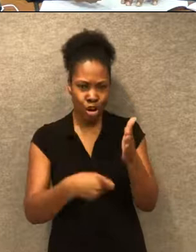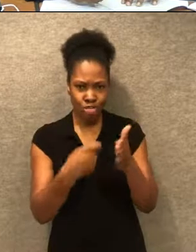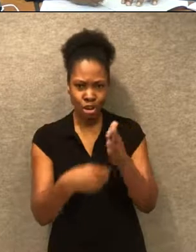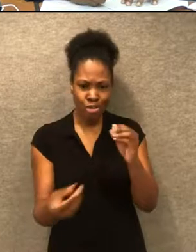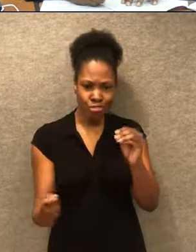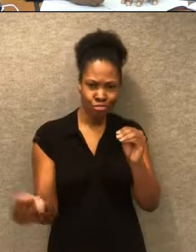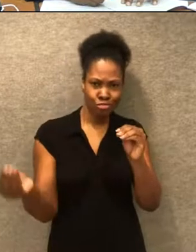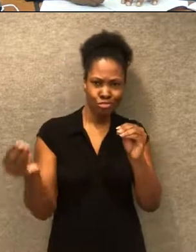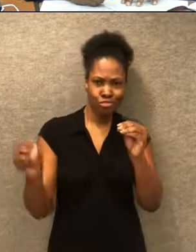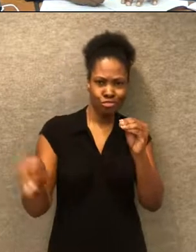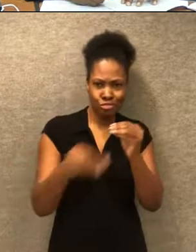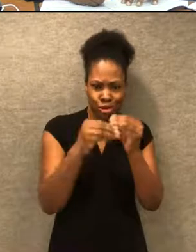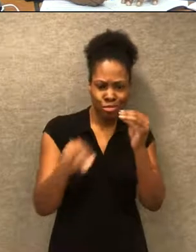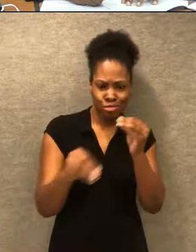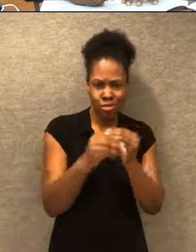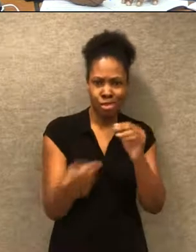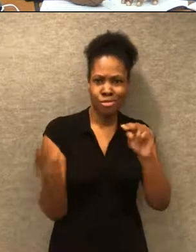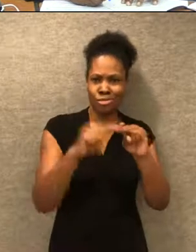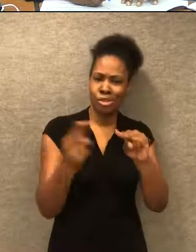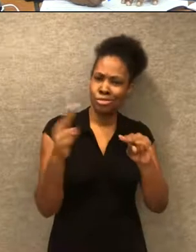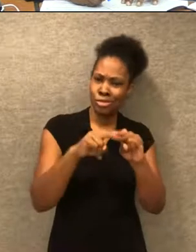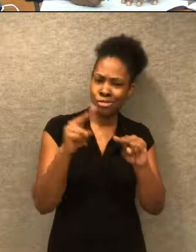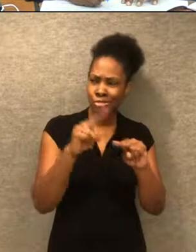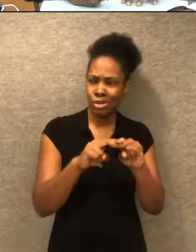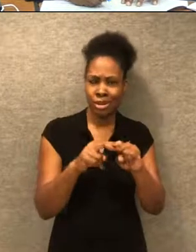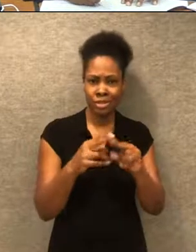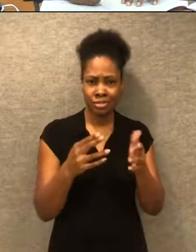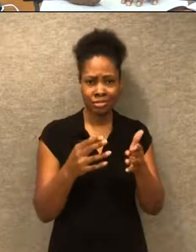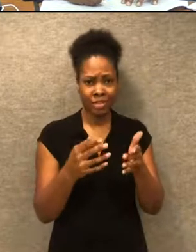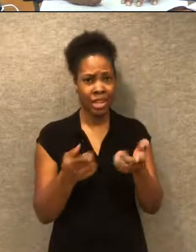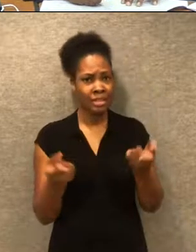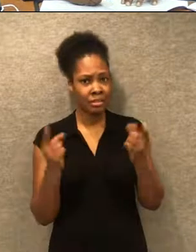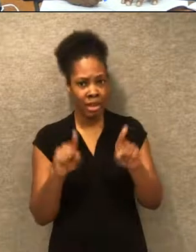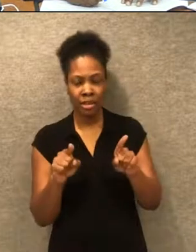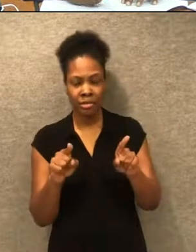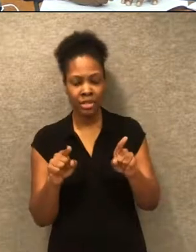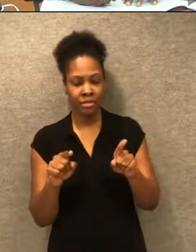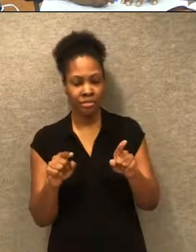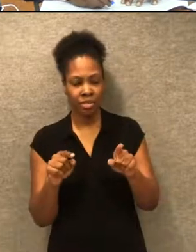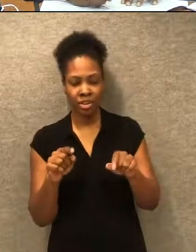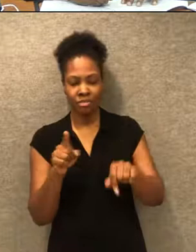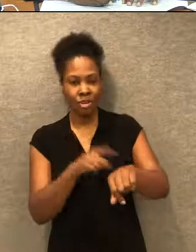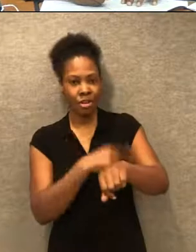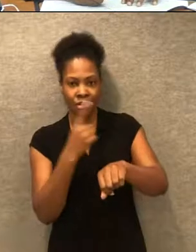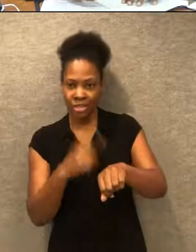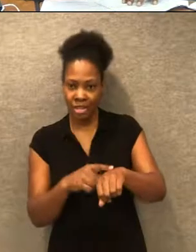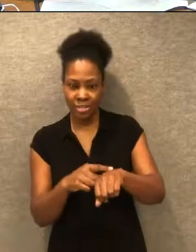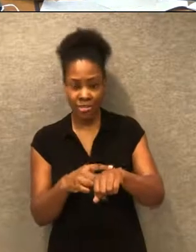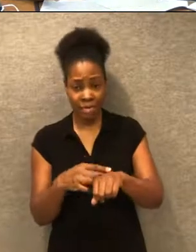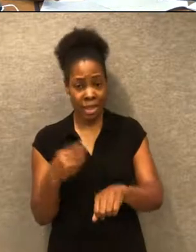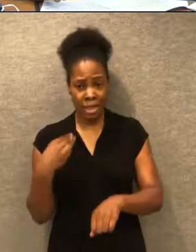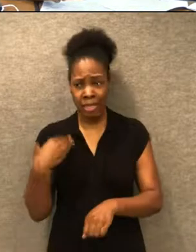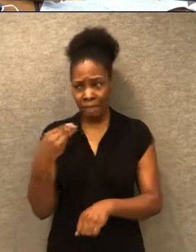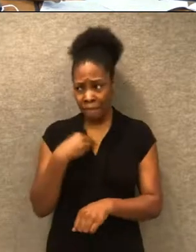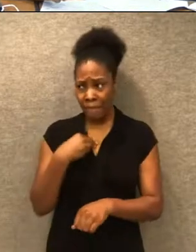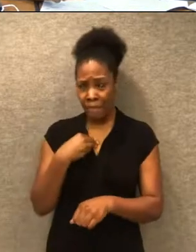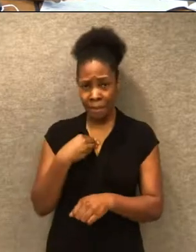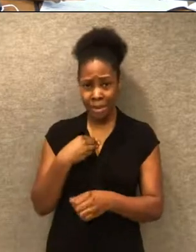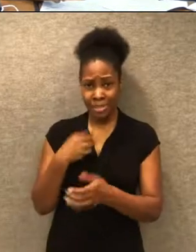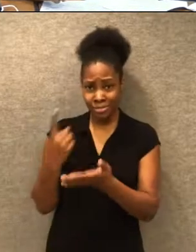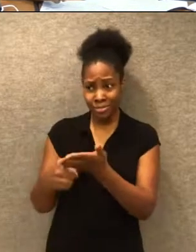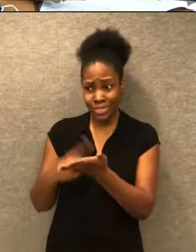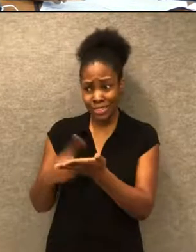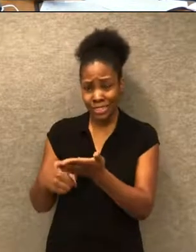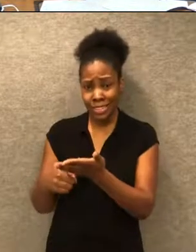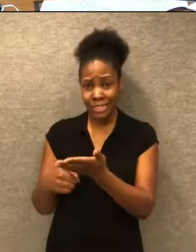people have to buy to eat? And this has been going on for Even though the mayor talked to them about it, it's still going on.